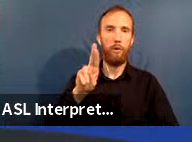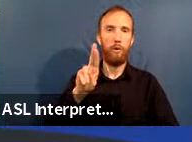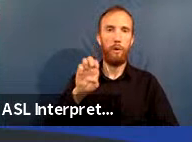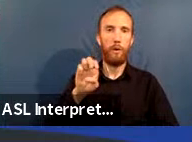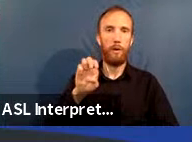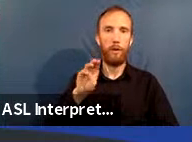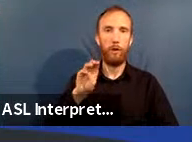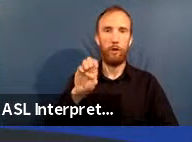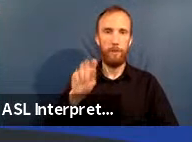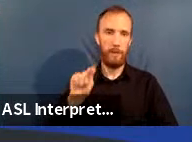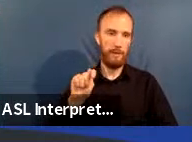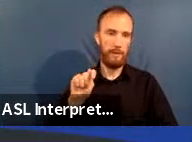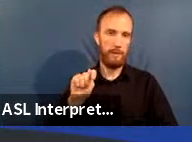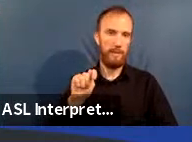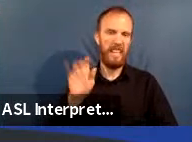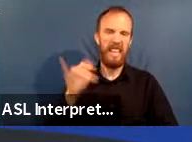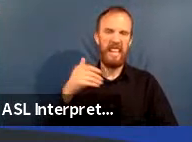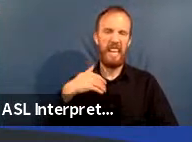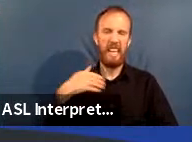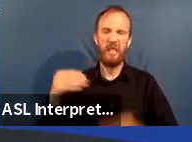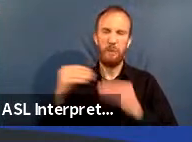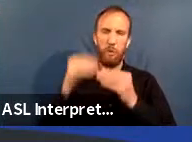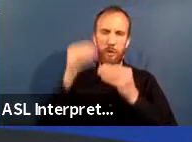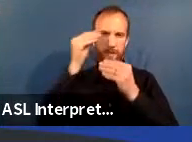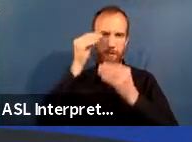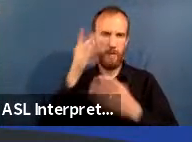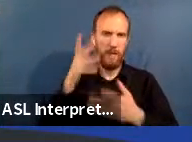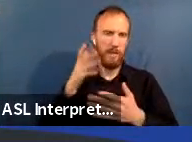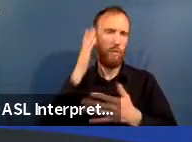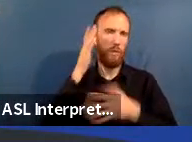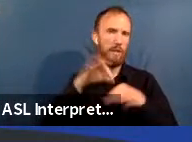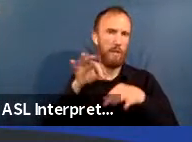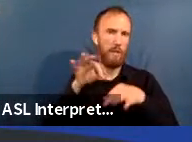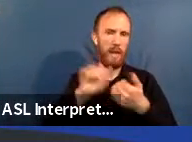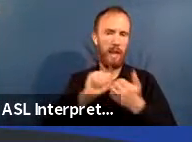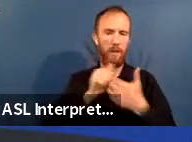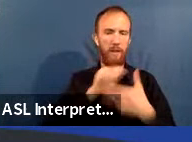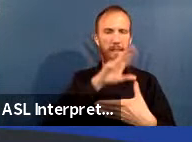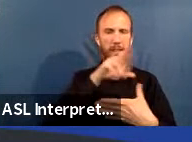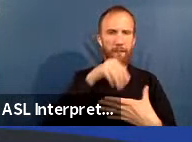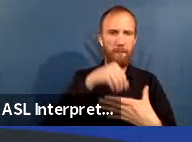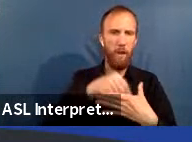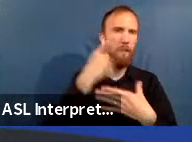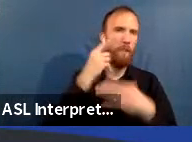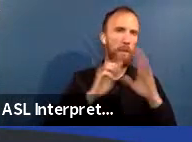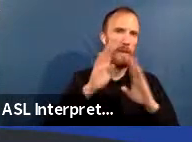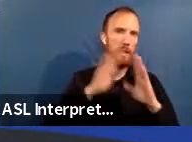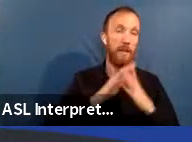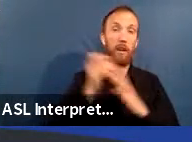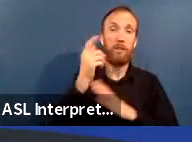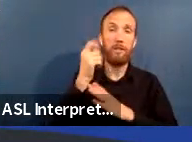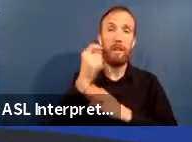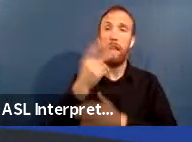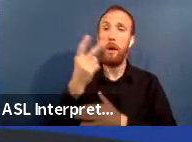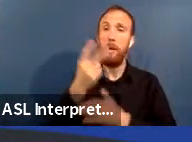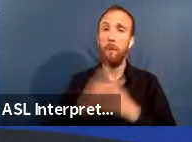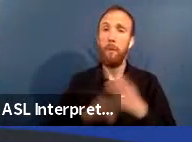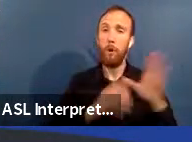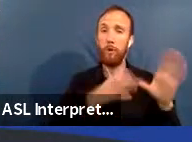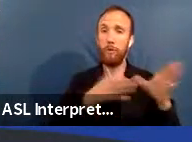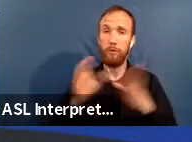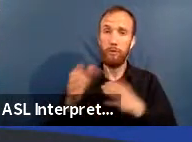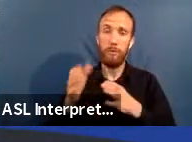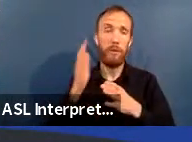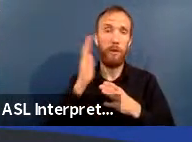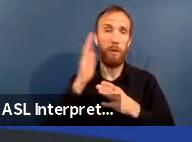into these pools. And as a note, both pools will have solicitations out